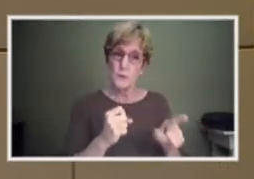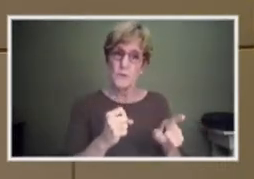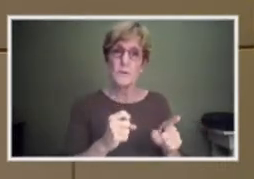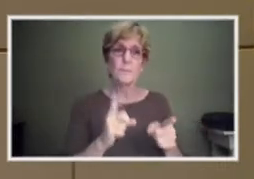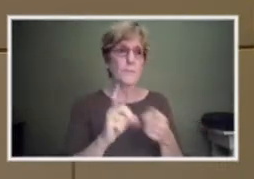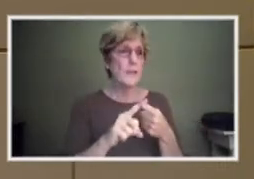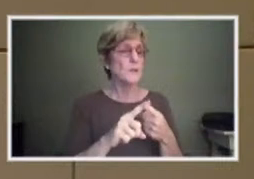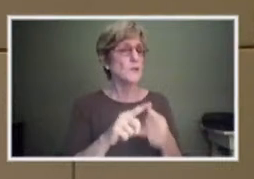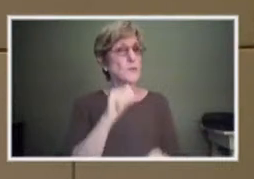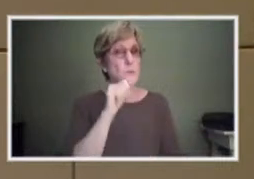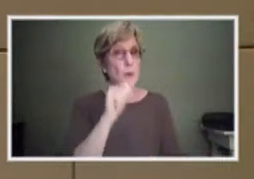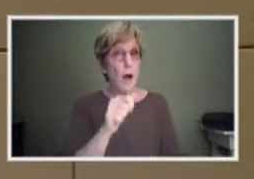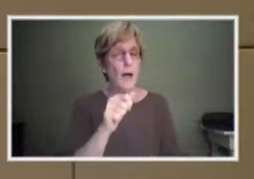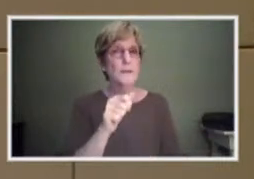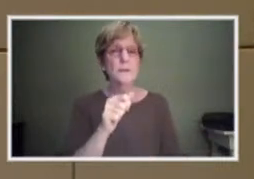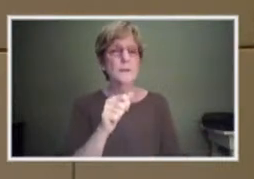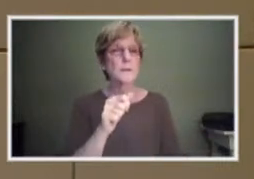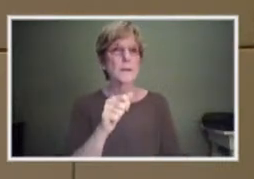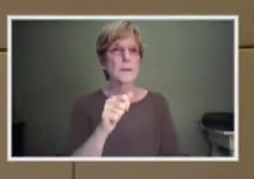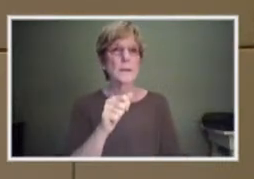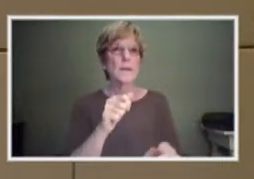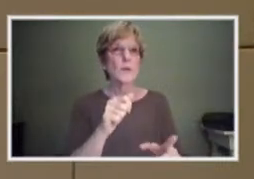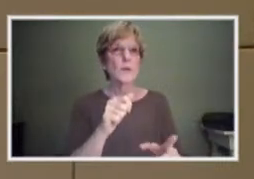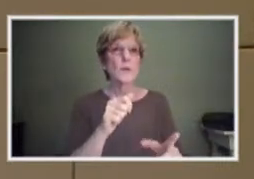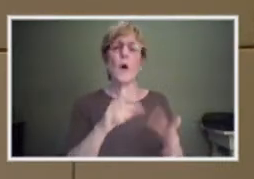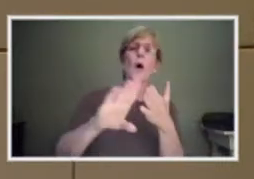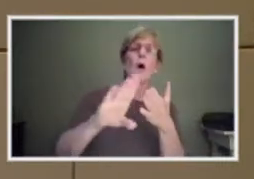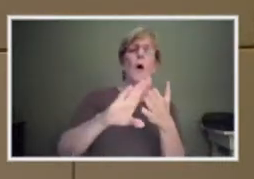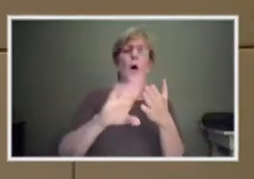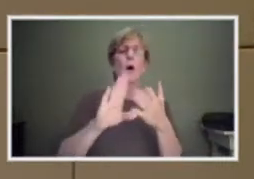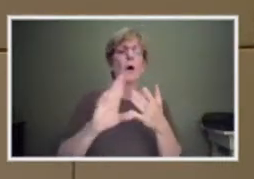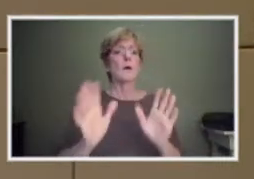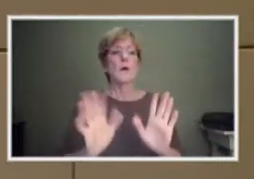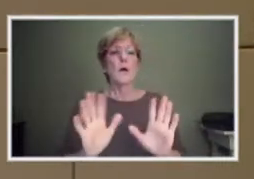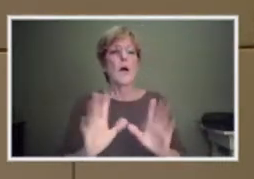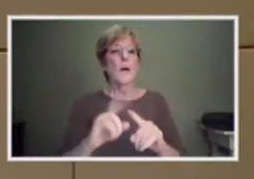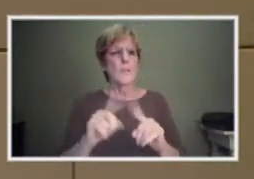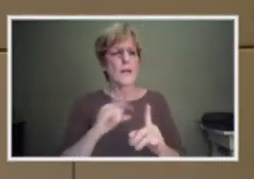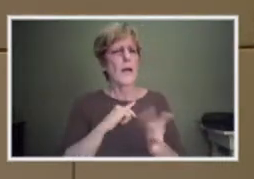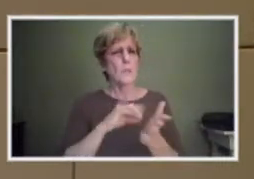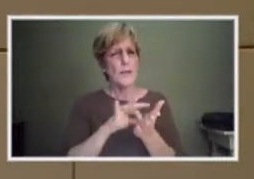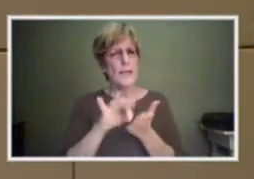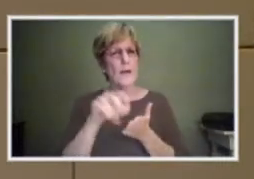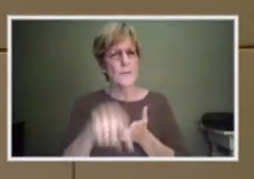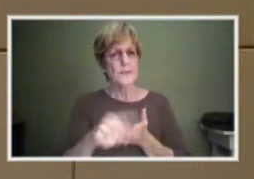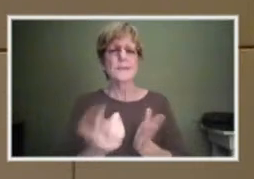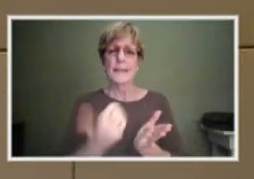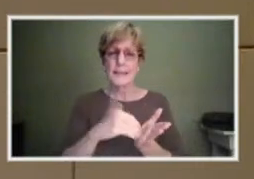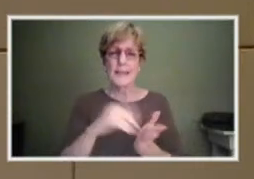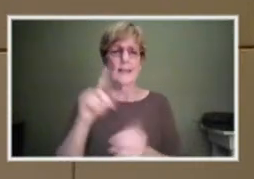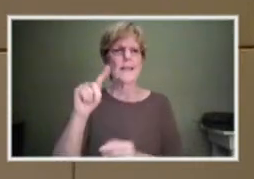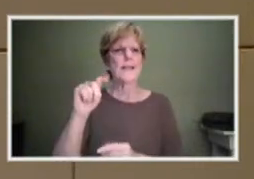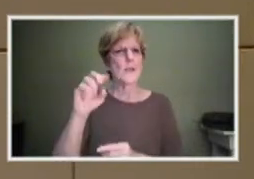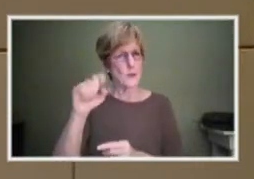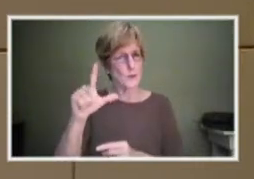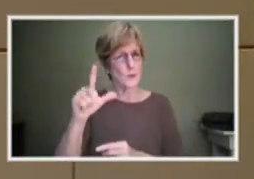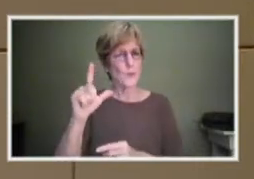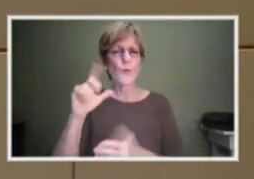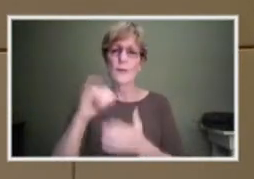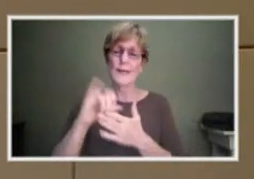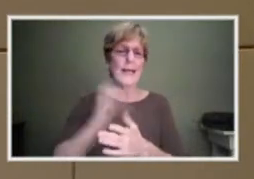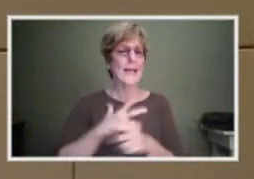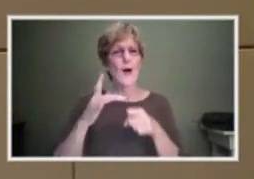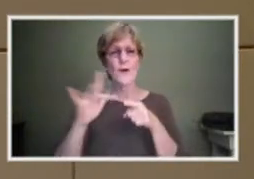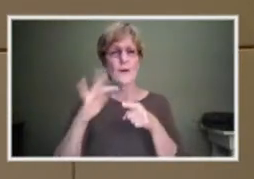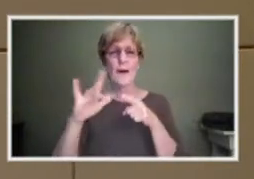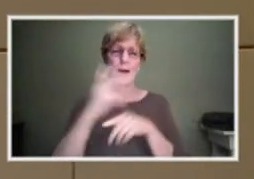make that an excuse. So I would count this as another one of those tools in our Swiss Army knife. We